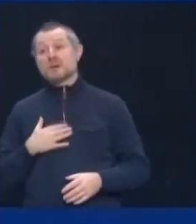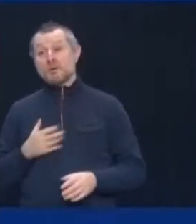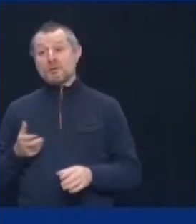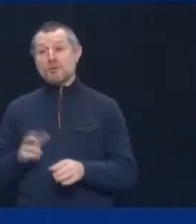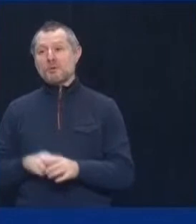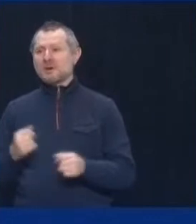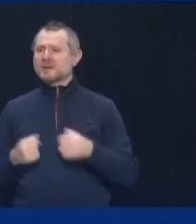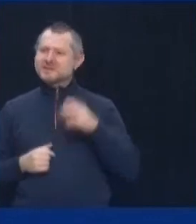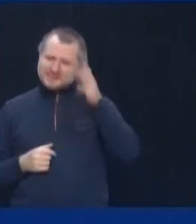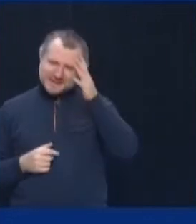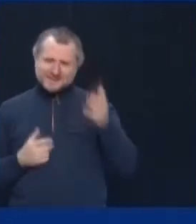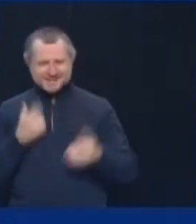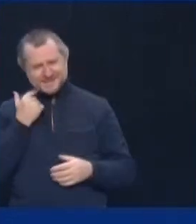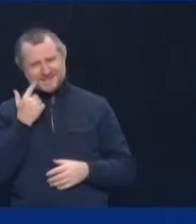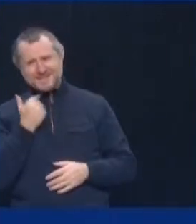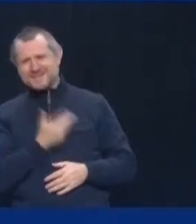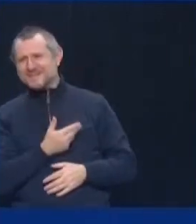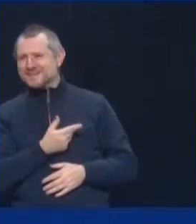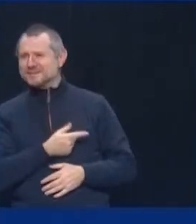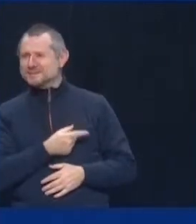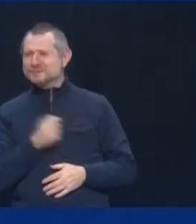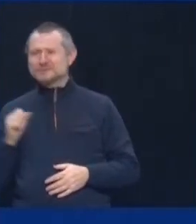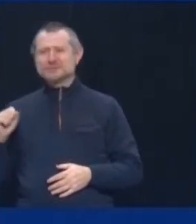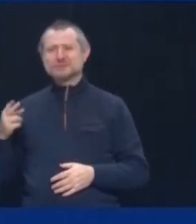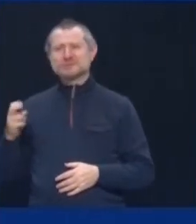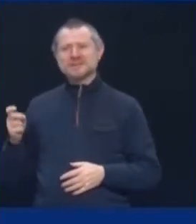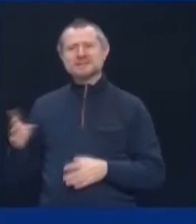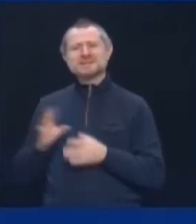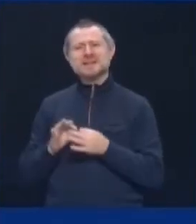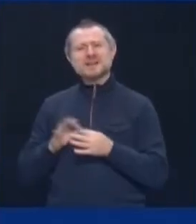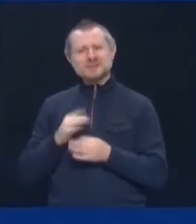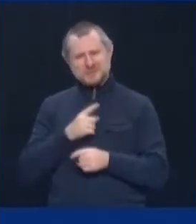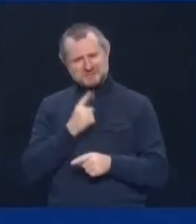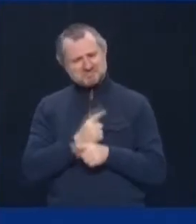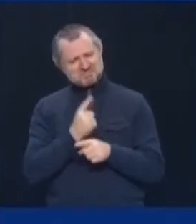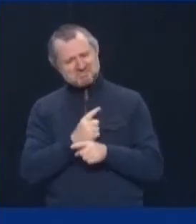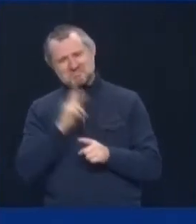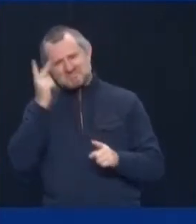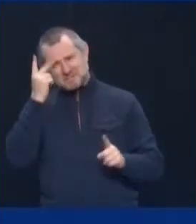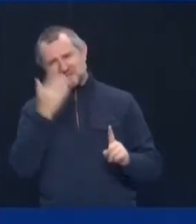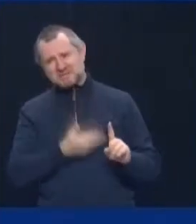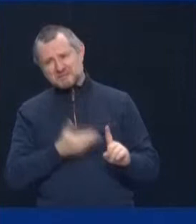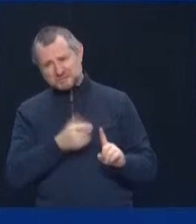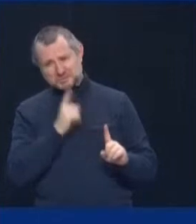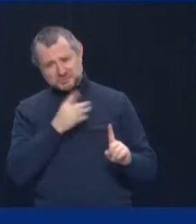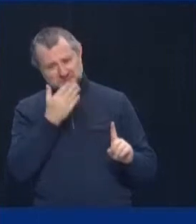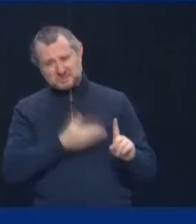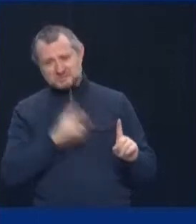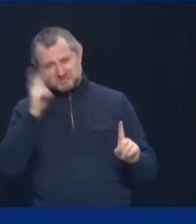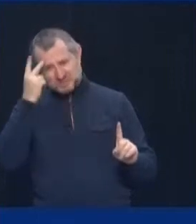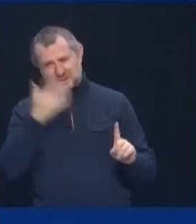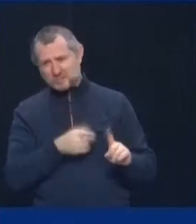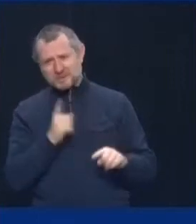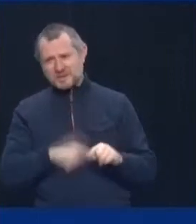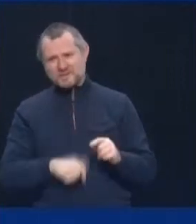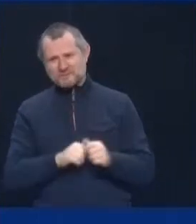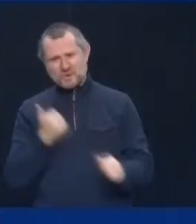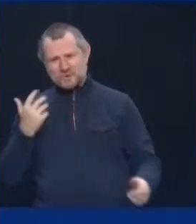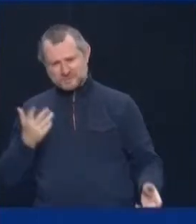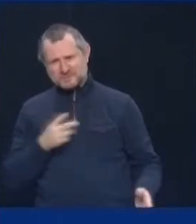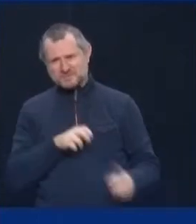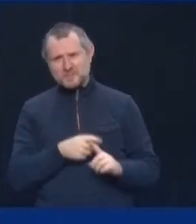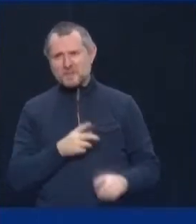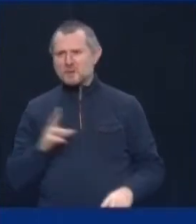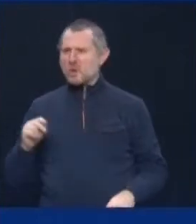Dad, she said you're a politician. But you are a politician. You can't get, no, I'm not